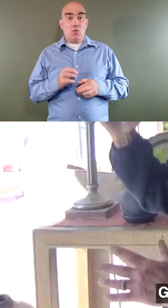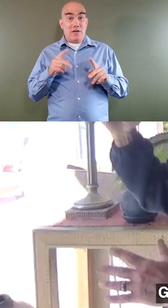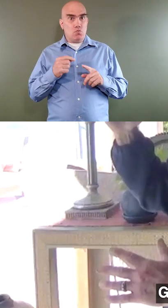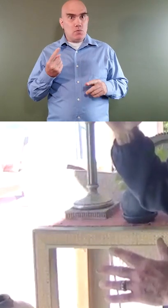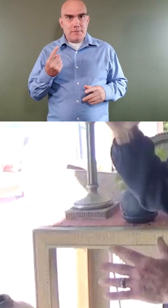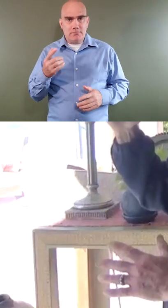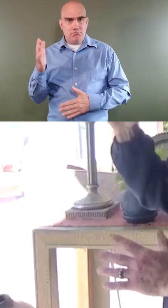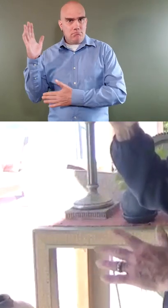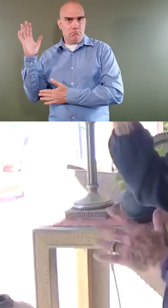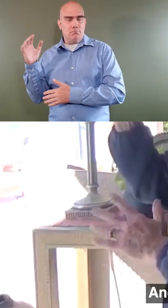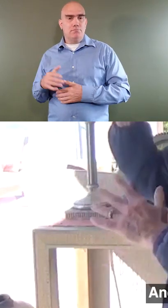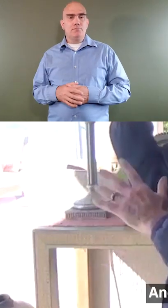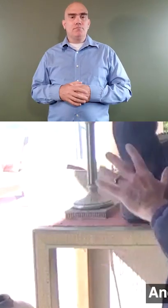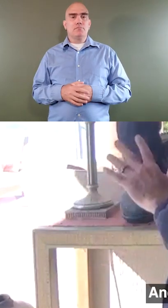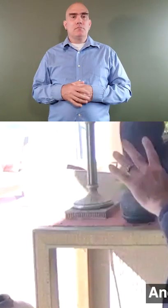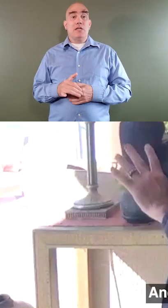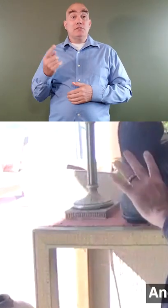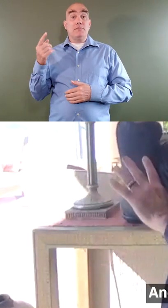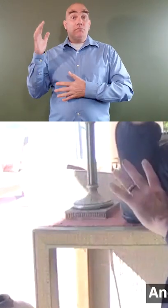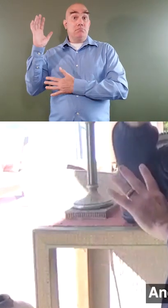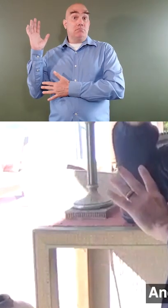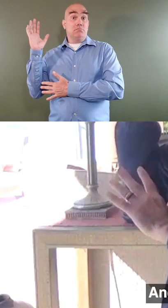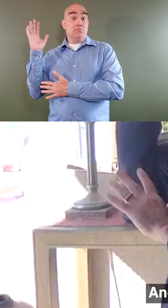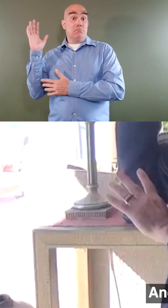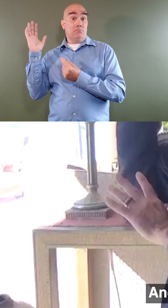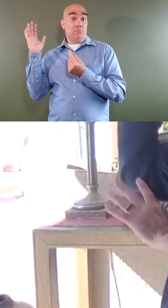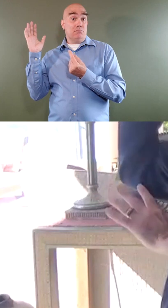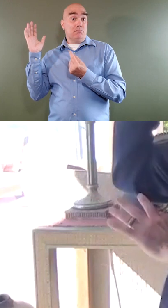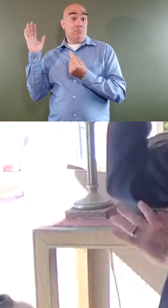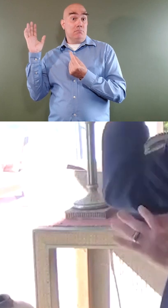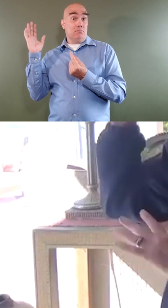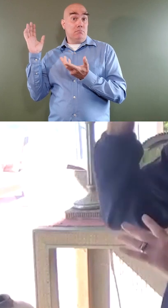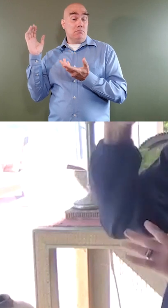to do something. All right. And that something is going to be